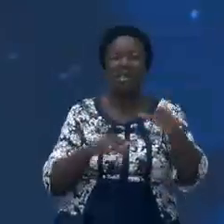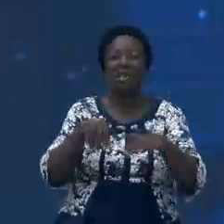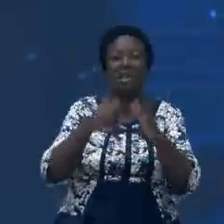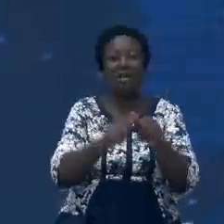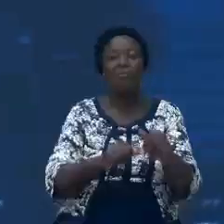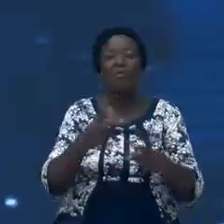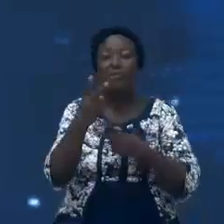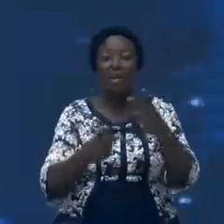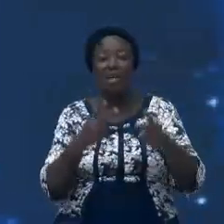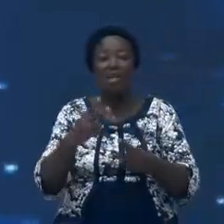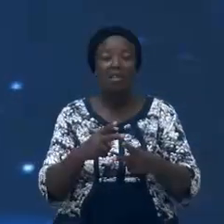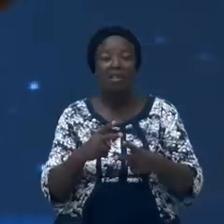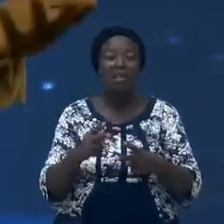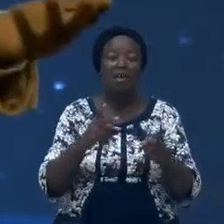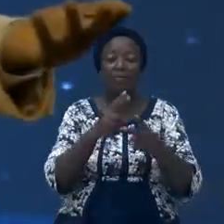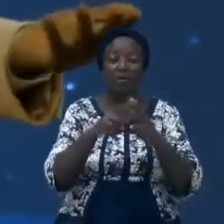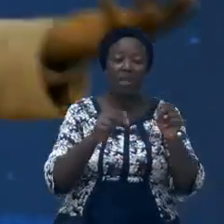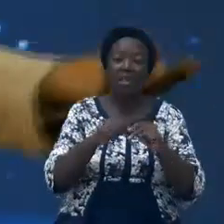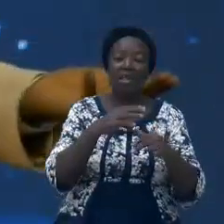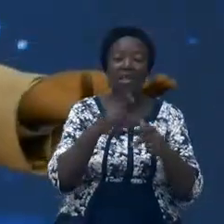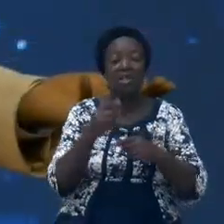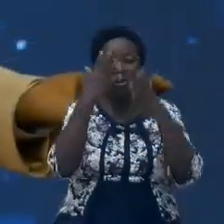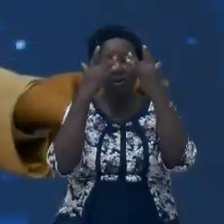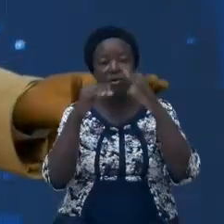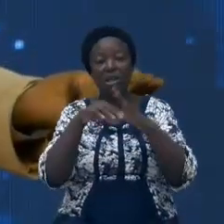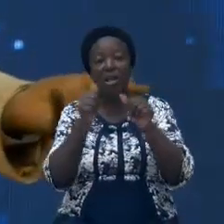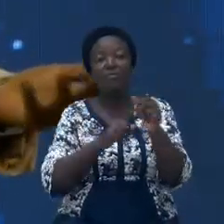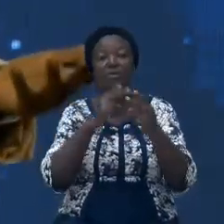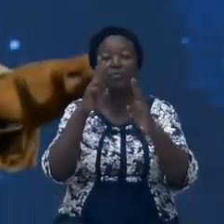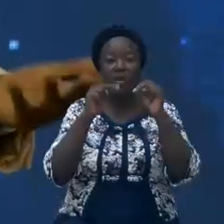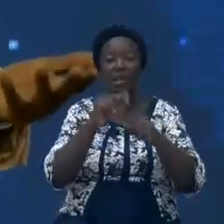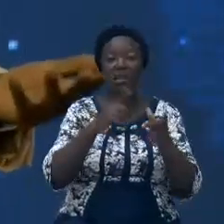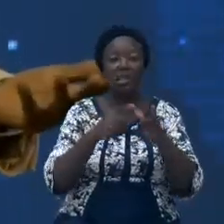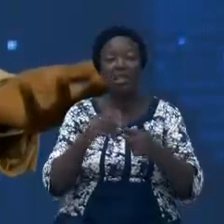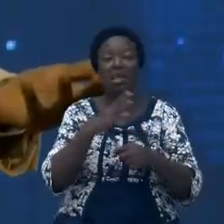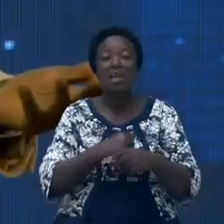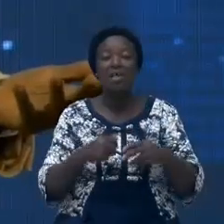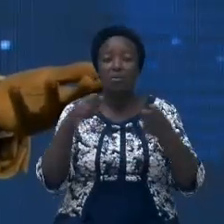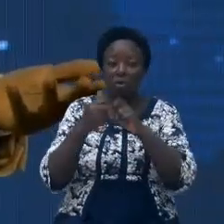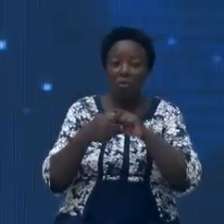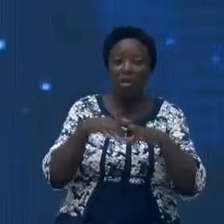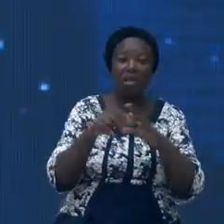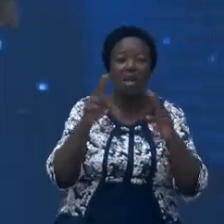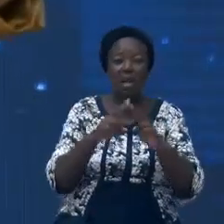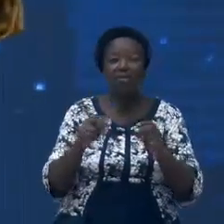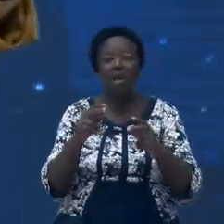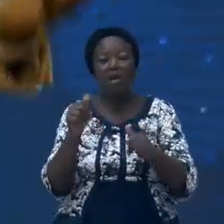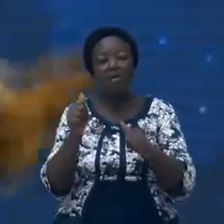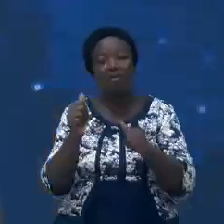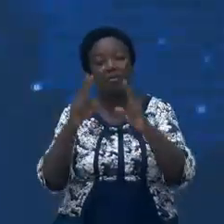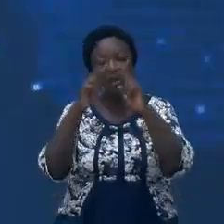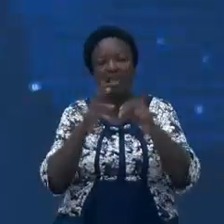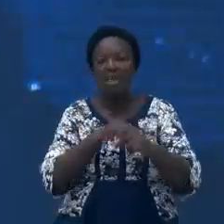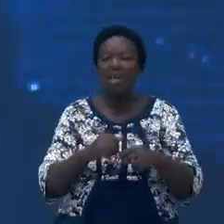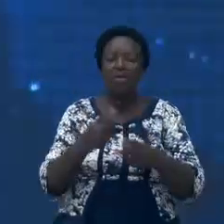every village. And there is death in every village. And there is sorrow in every village. And there is a